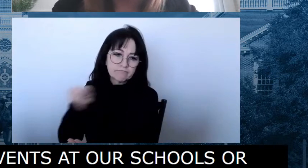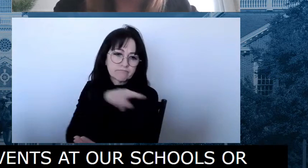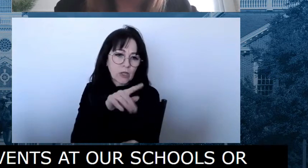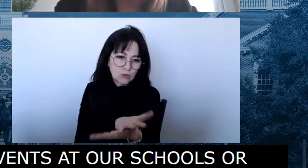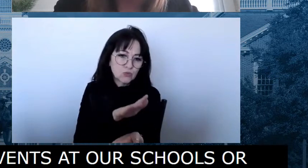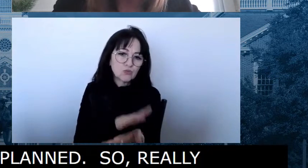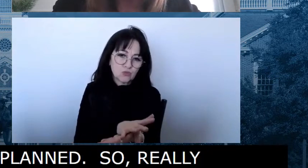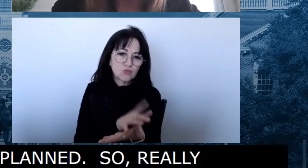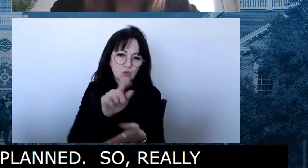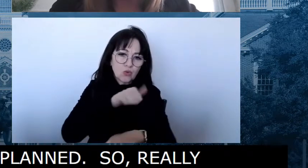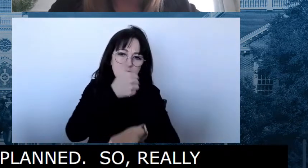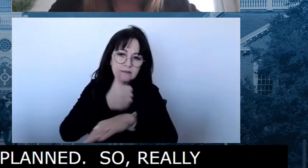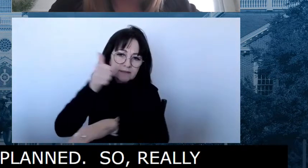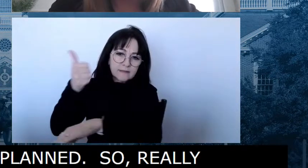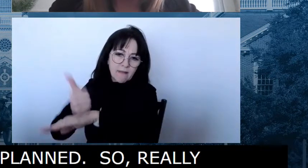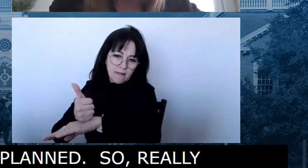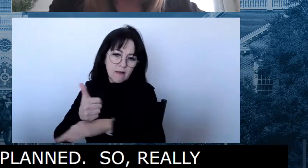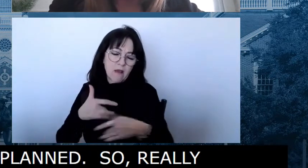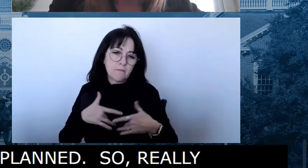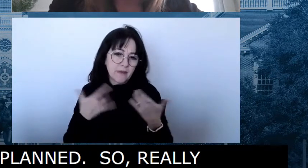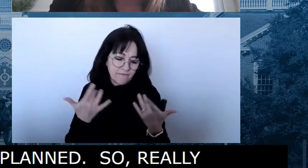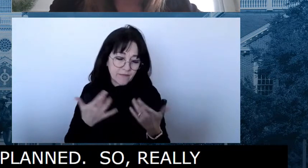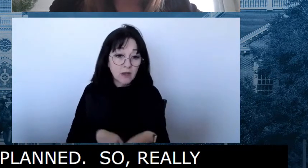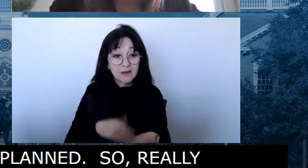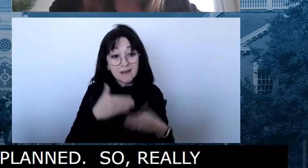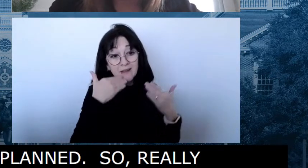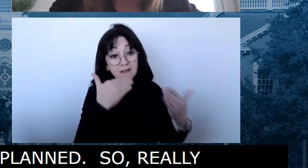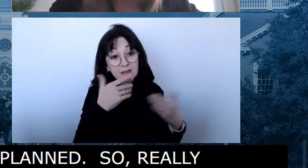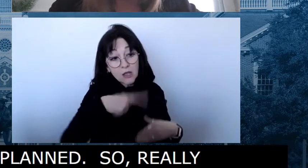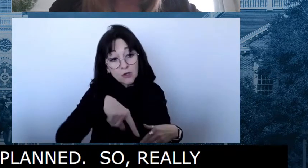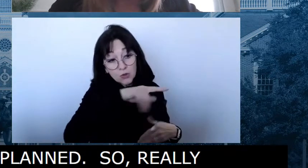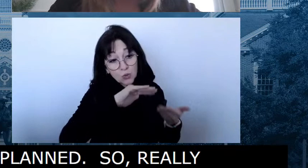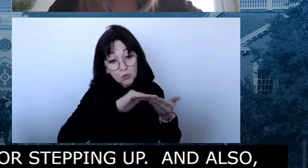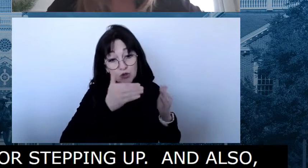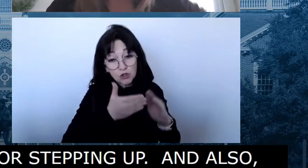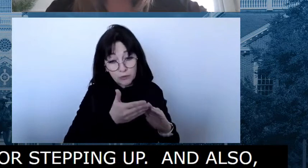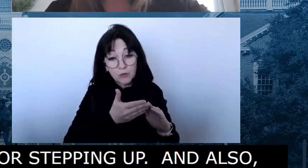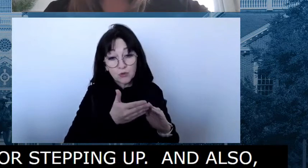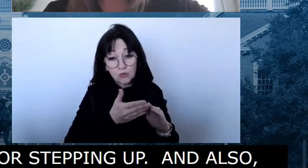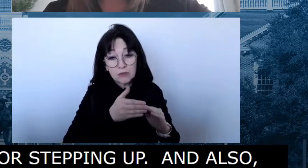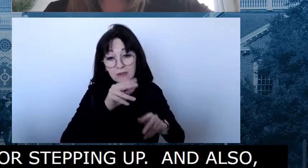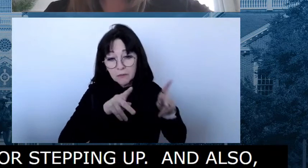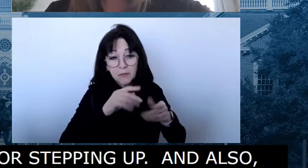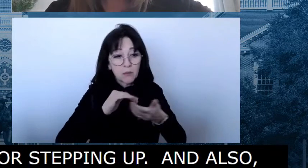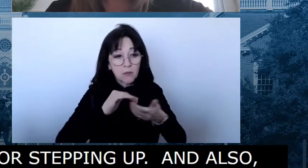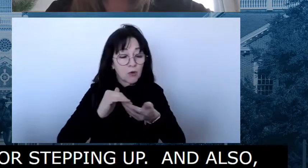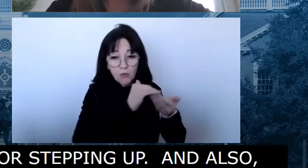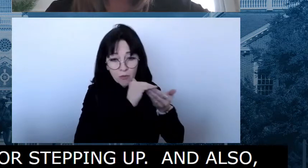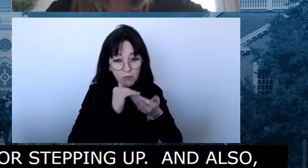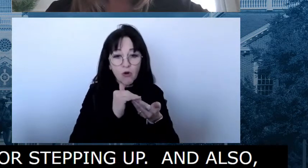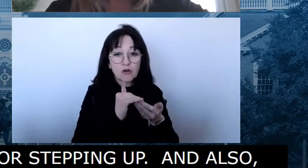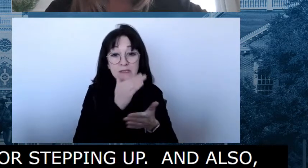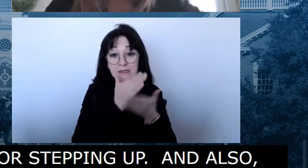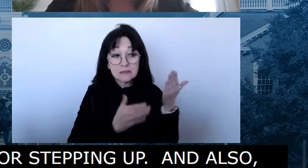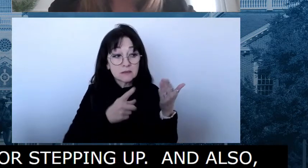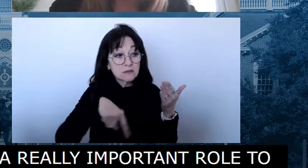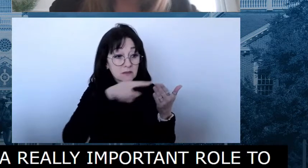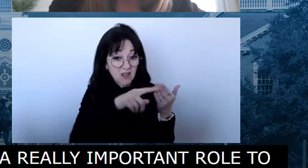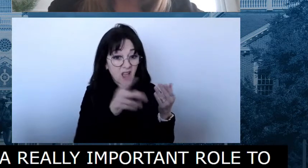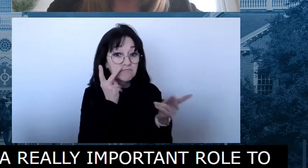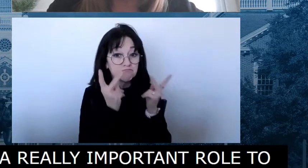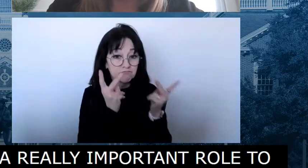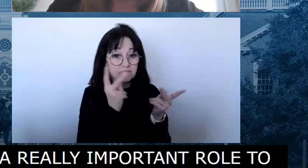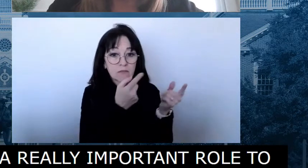partners have a really important role to play. And so we've seen some movement in that